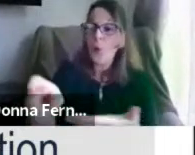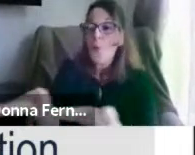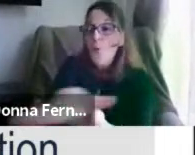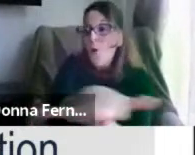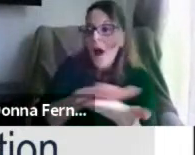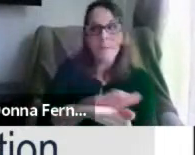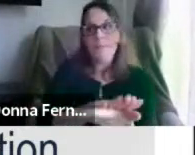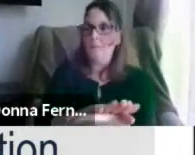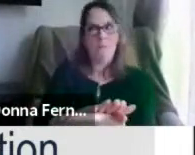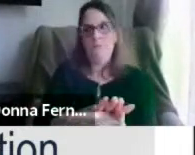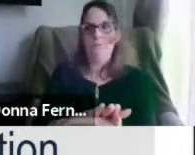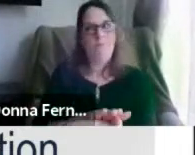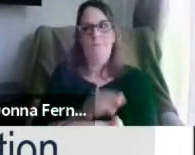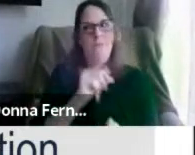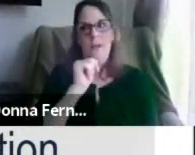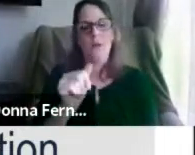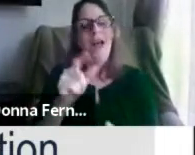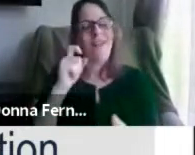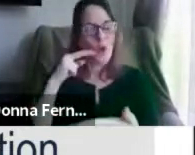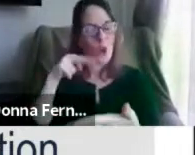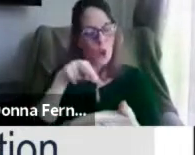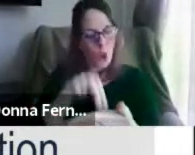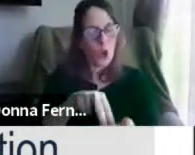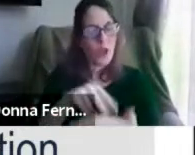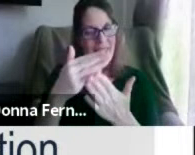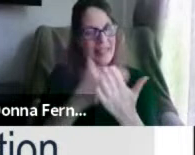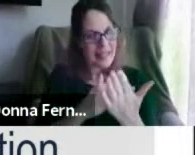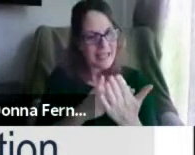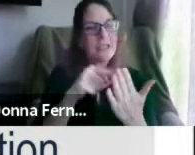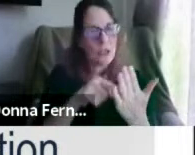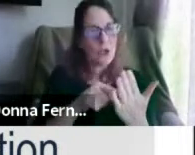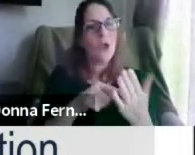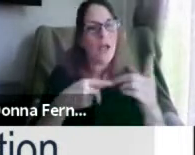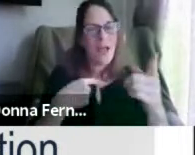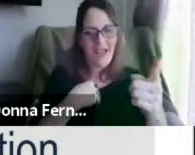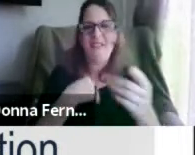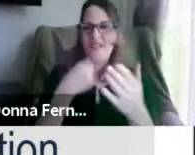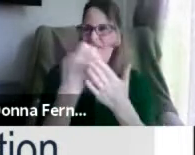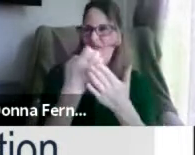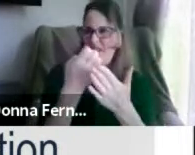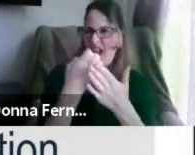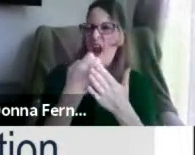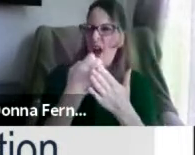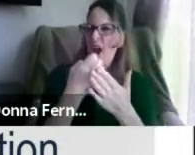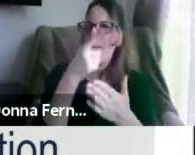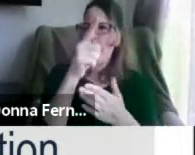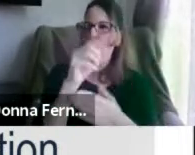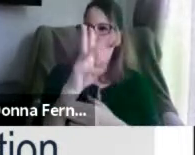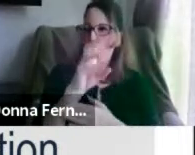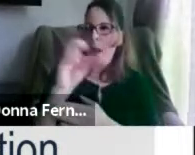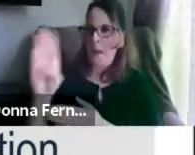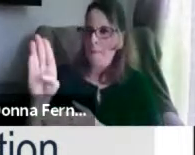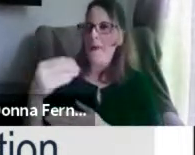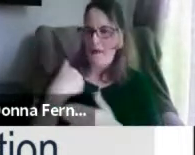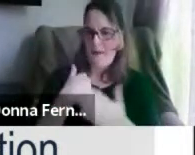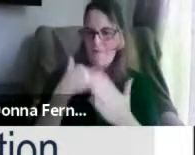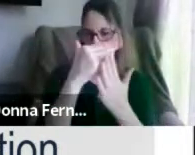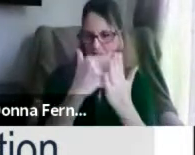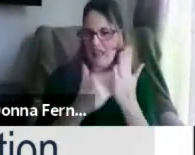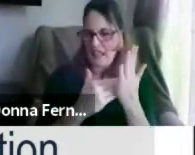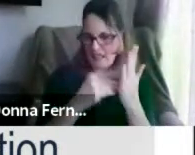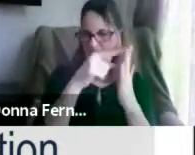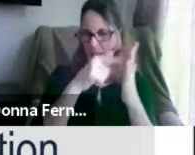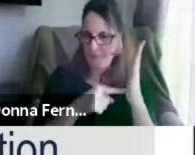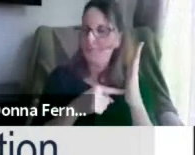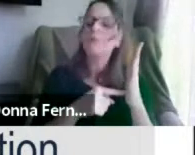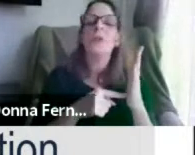for that. So it's important to review the list. It is available on the Environmental Protection Agency's website. An